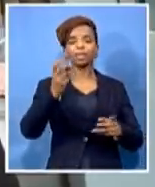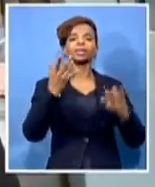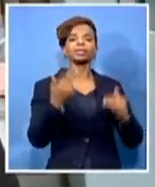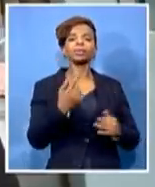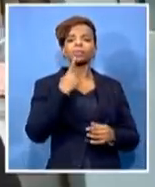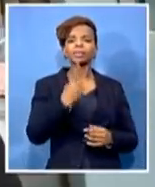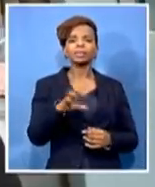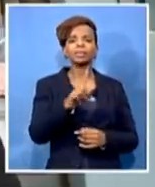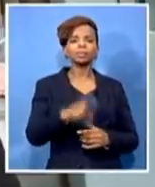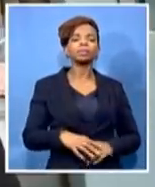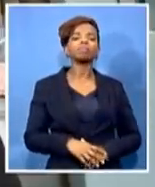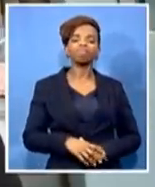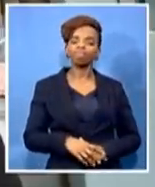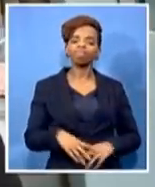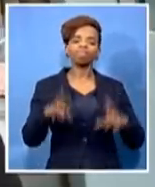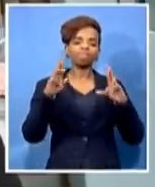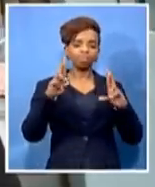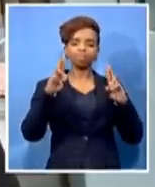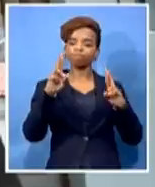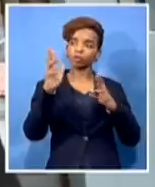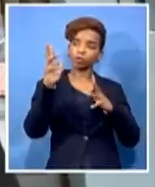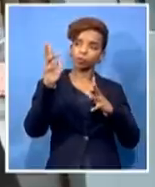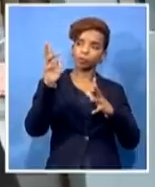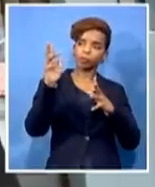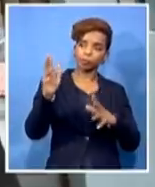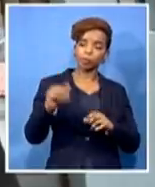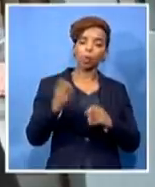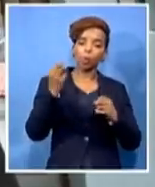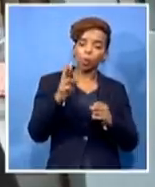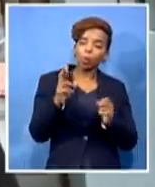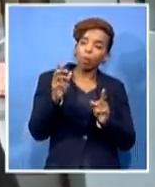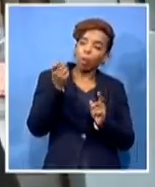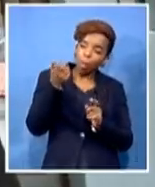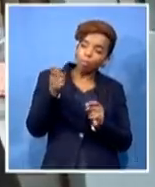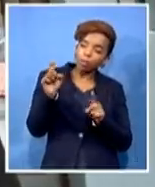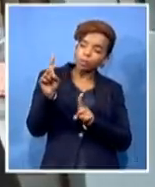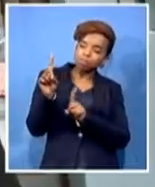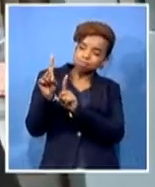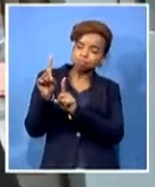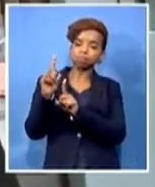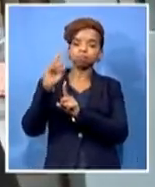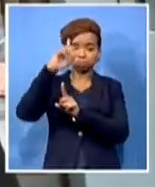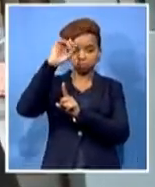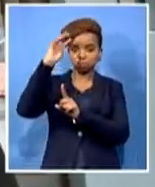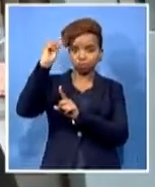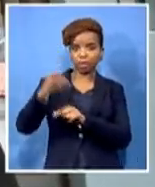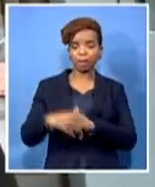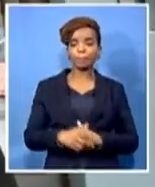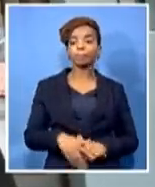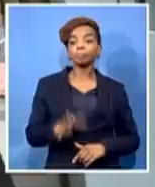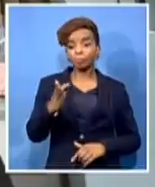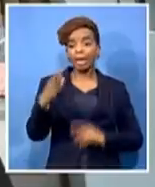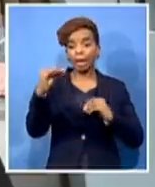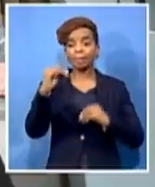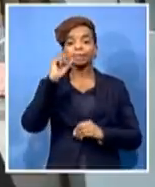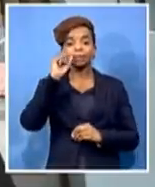as close as possible to him. As a businessman, he has done well. As a politician, he was not given a